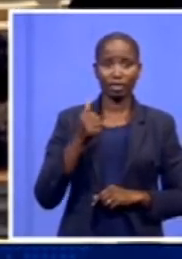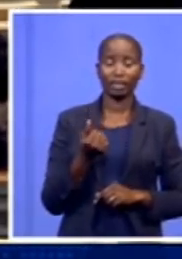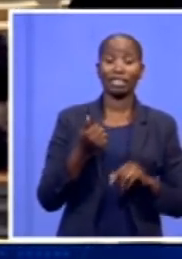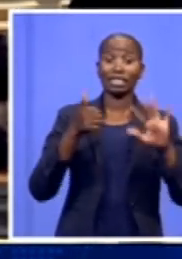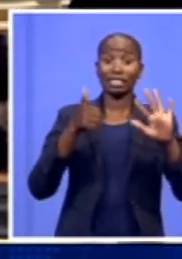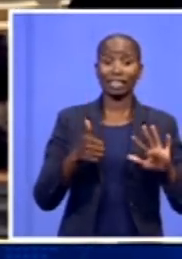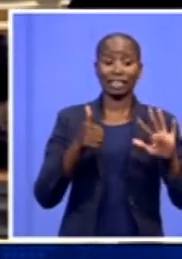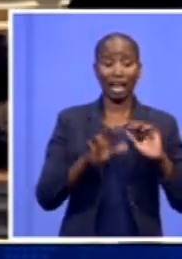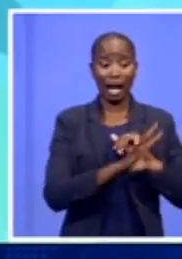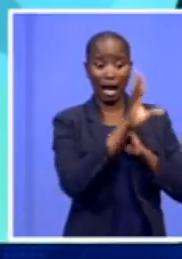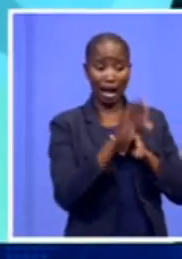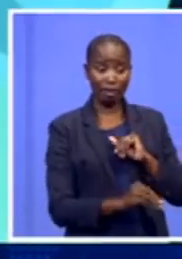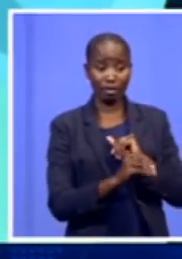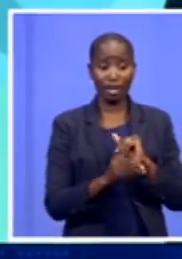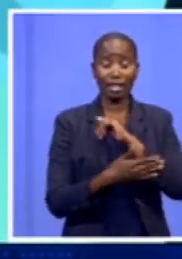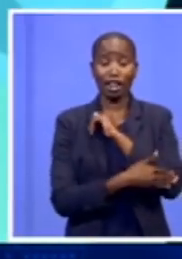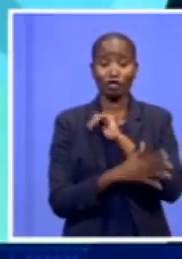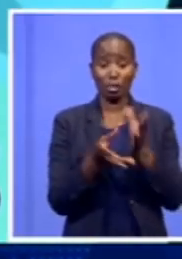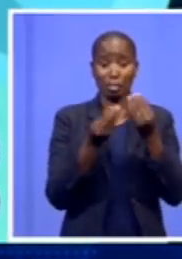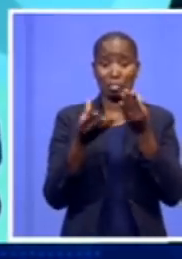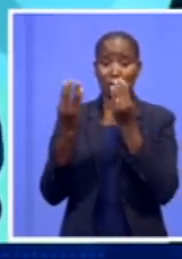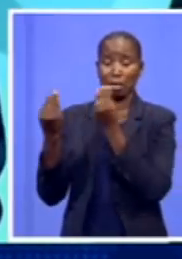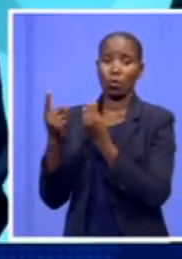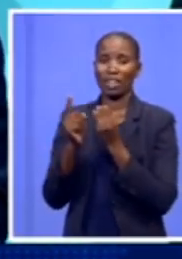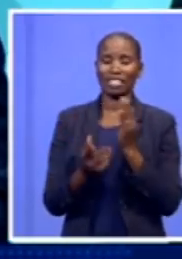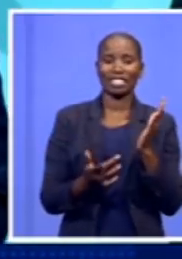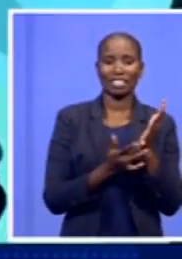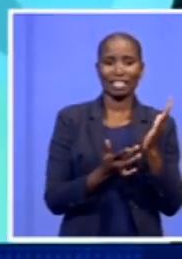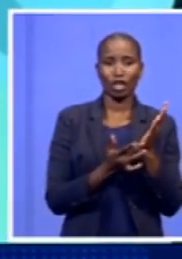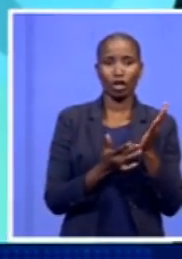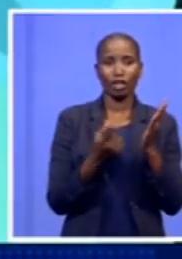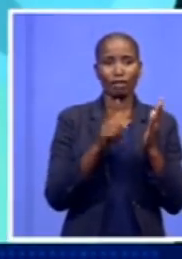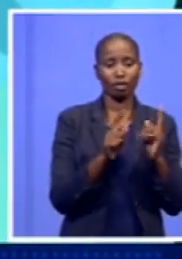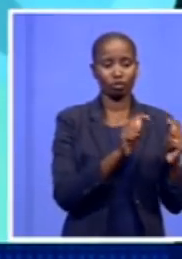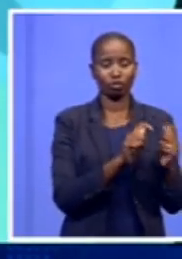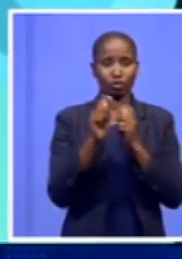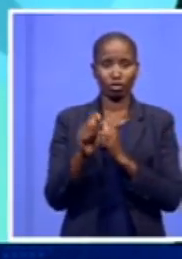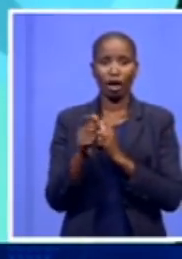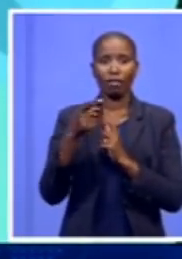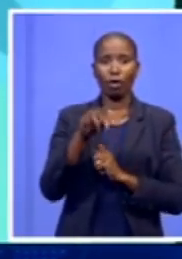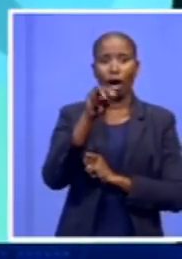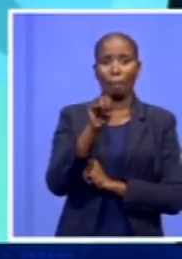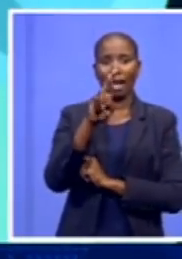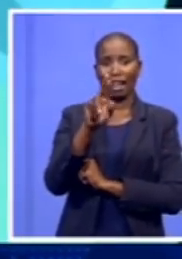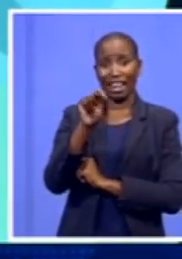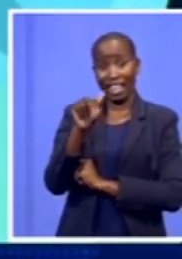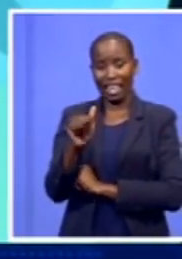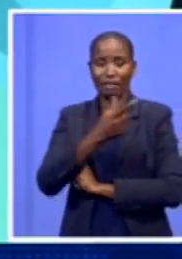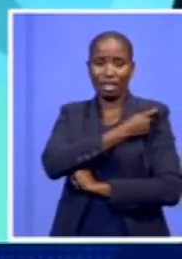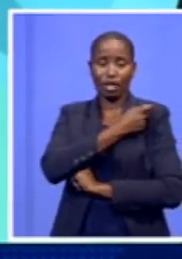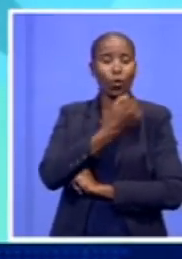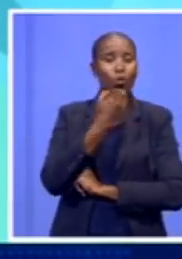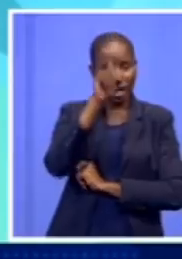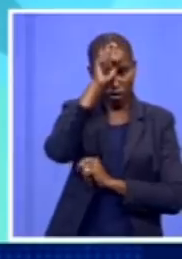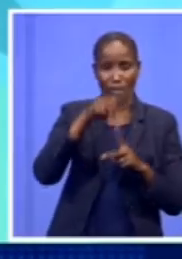technology from the hub to produce their own mRNA vaccines. They are Egypt, Kenya, Nigeria,